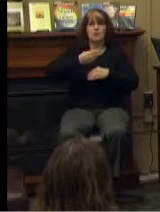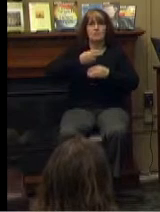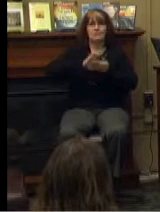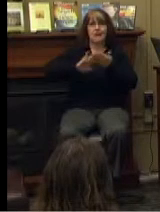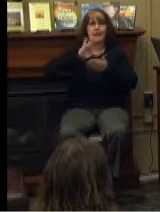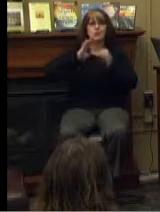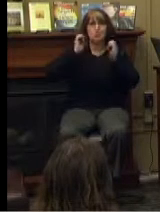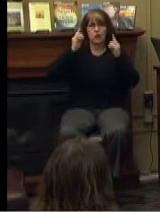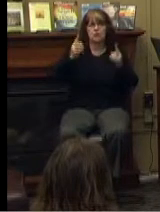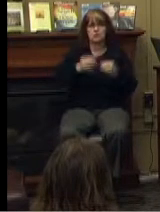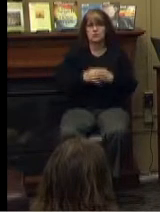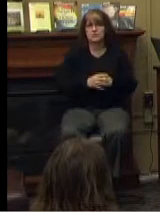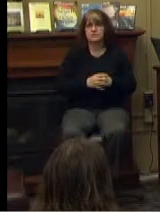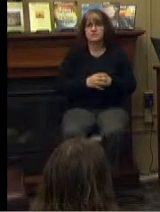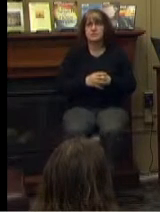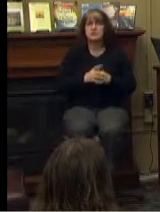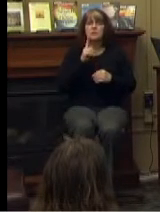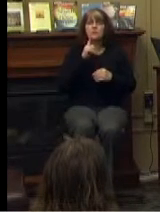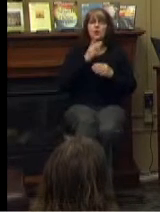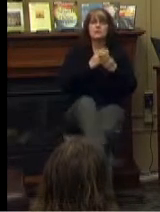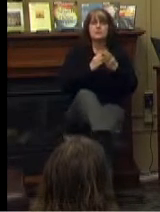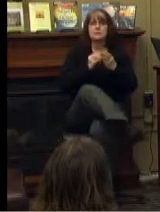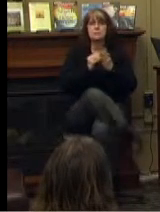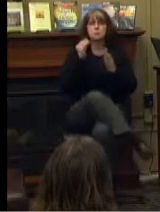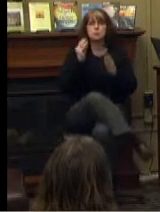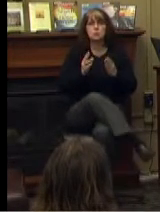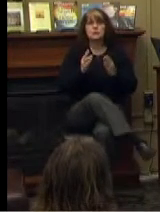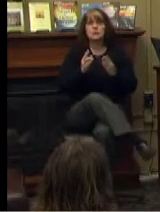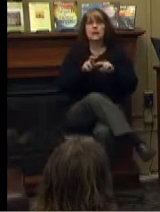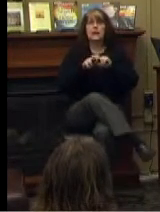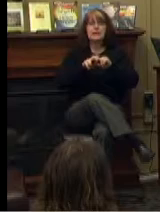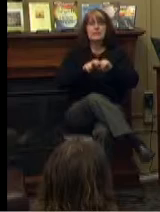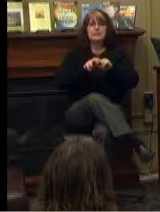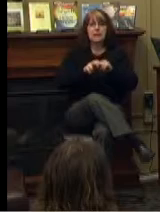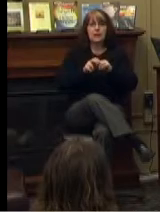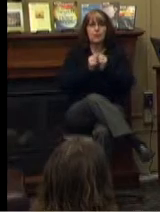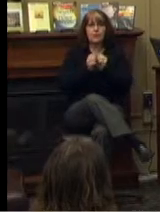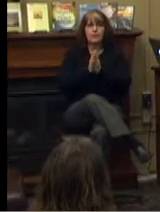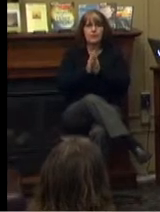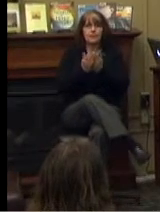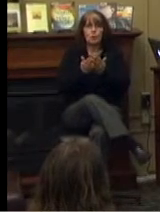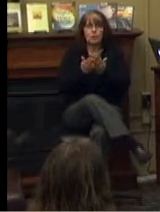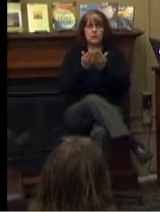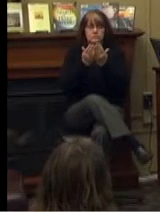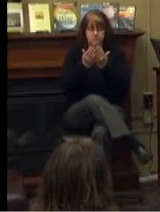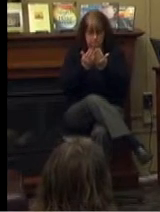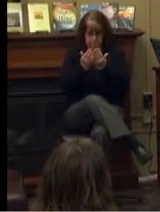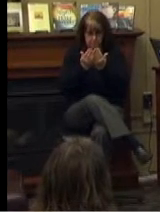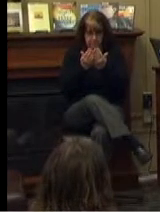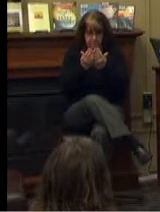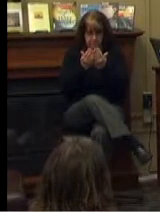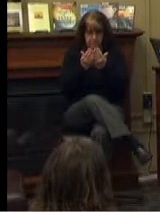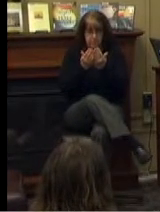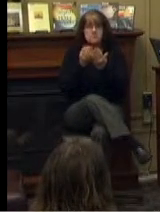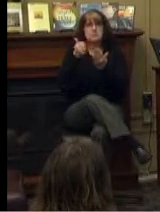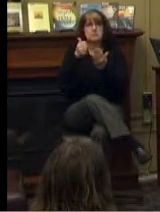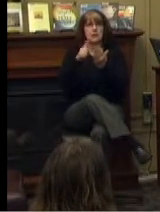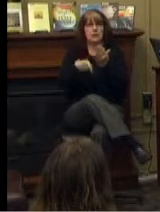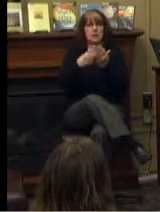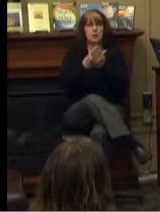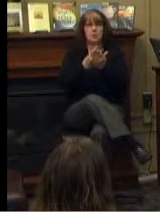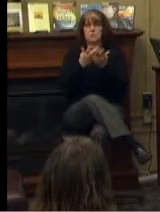And so for some students, sitting with a textbook for 10 hours and